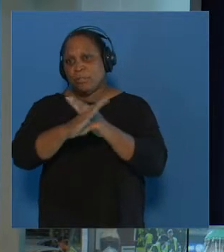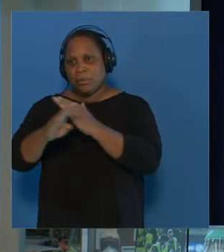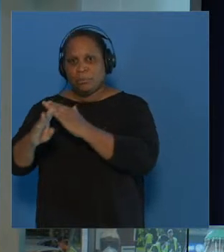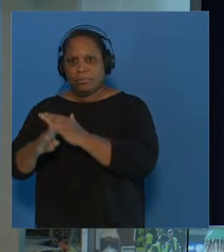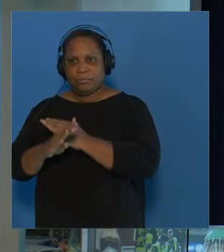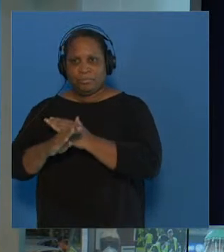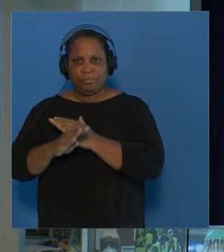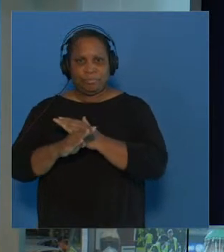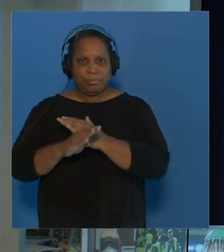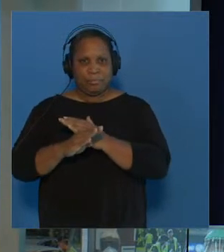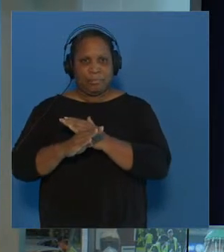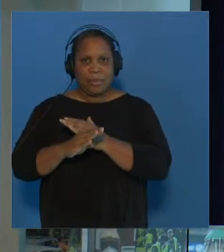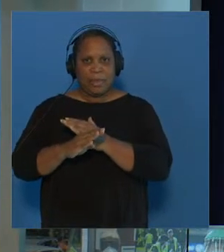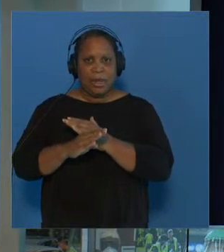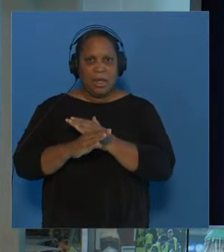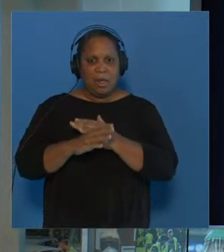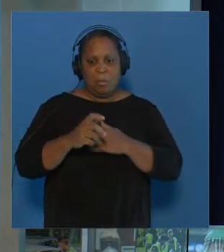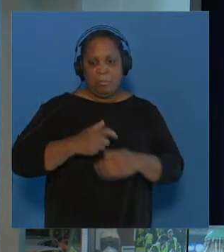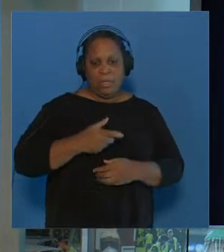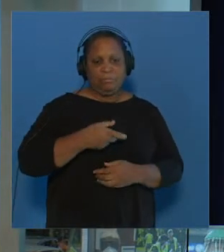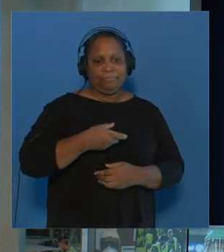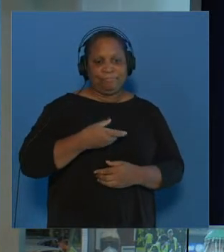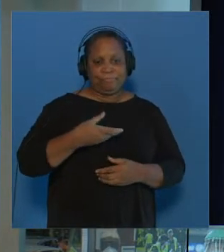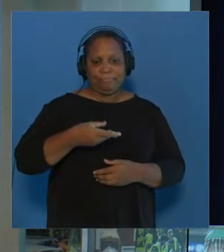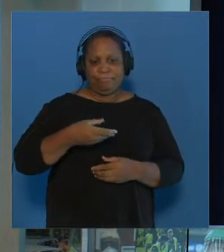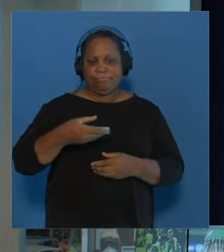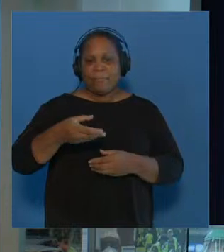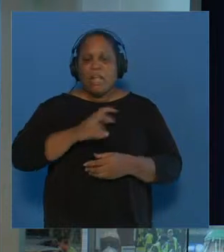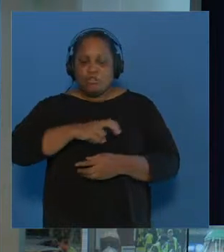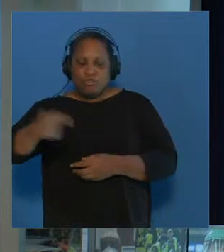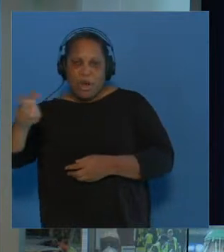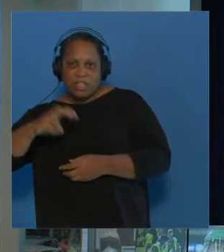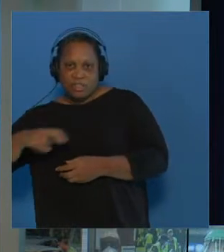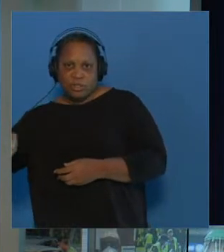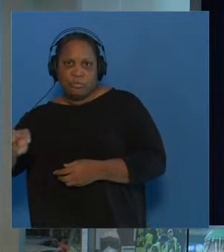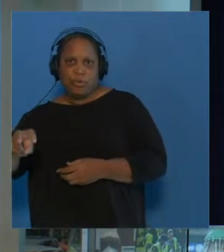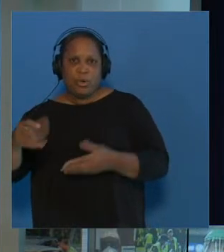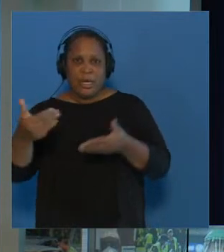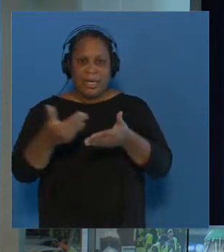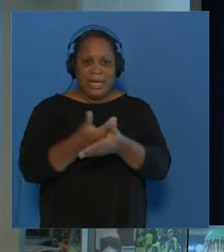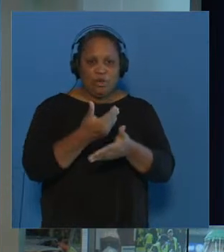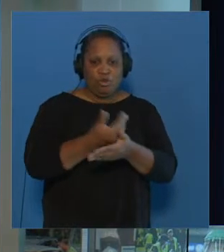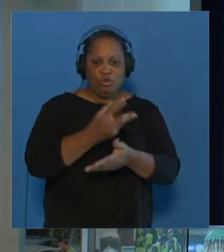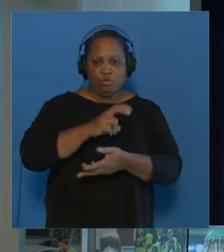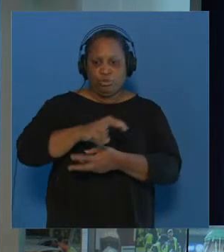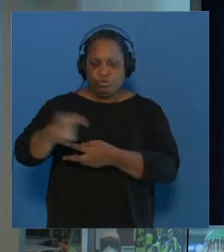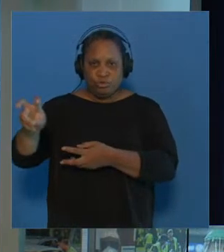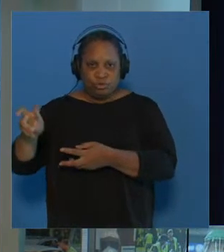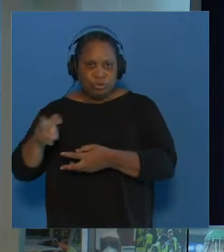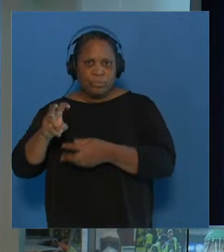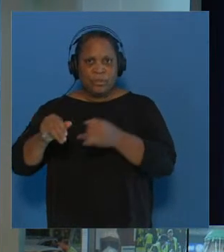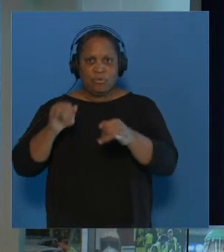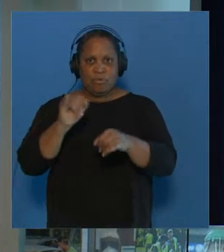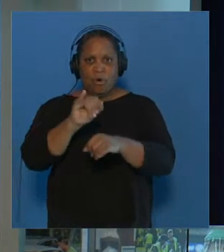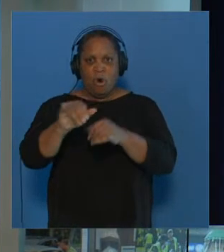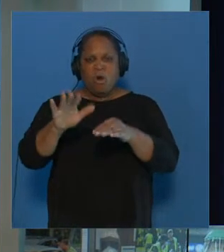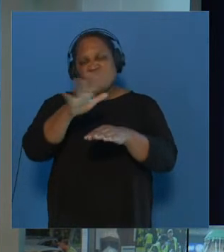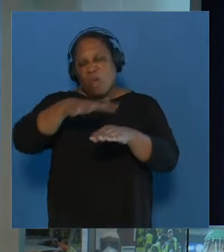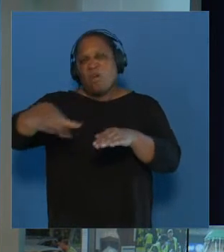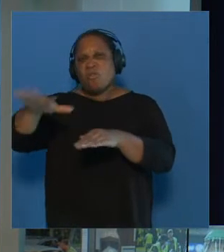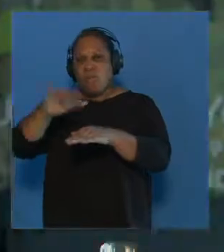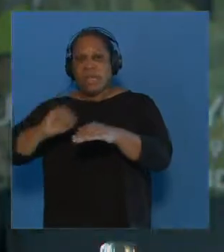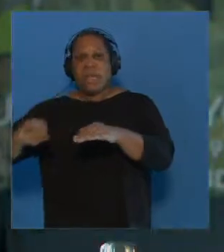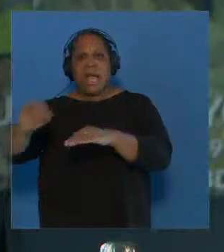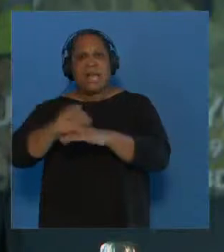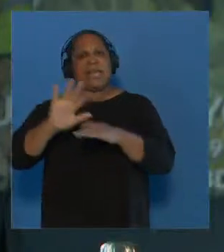transporting new air arrivals to hotels and residences and on trips around the island, and how are their subsequent passengers